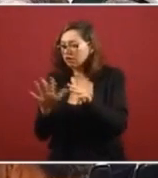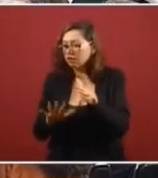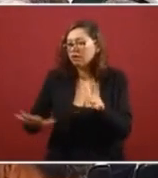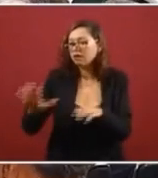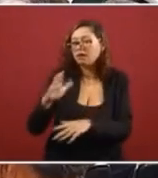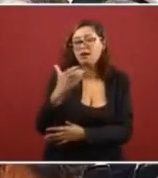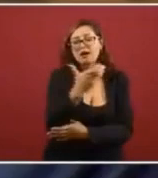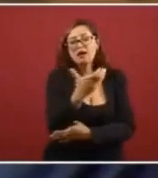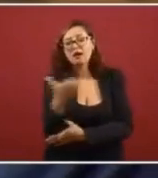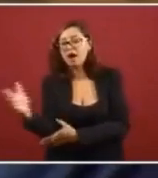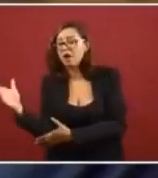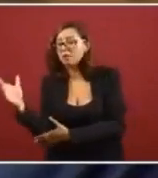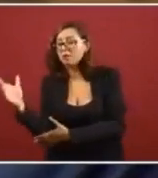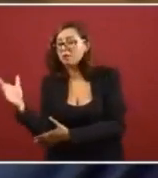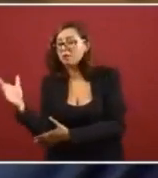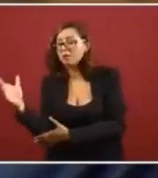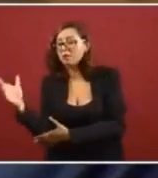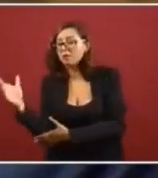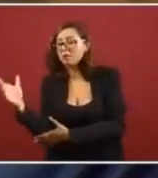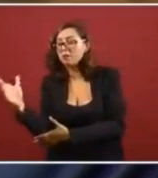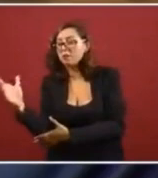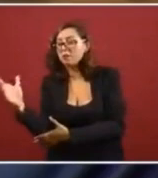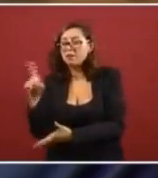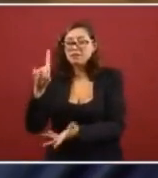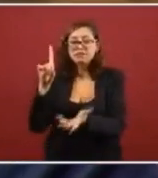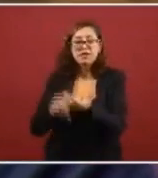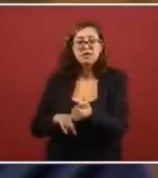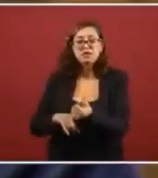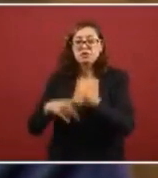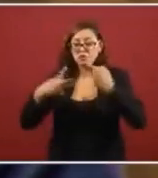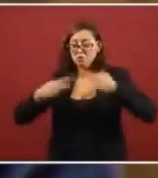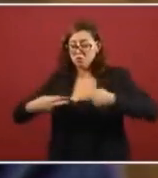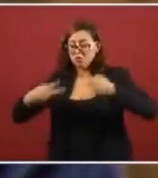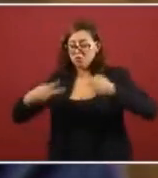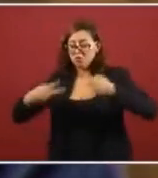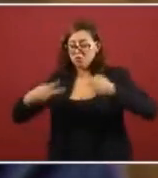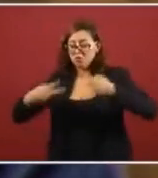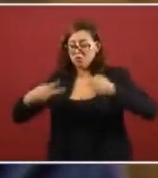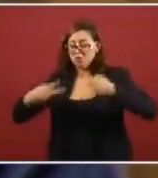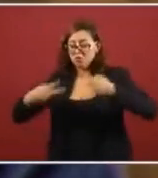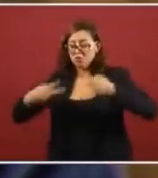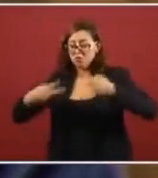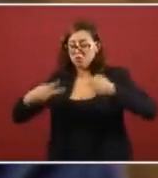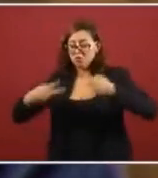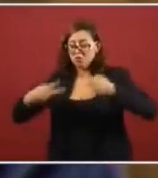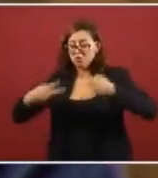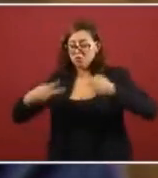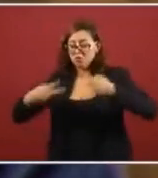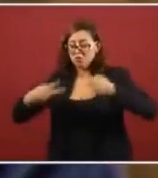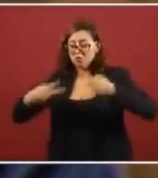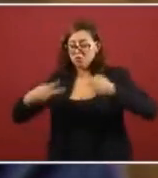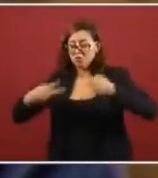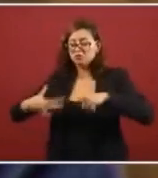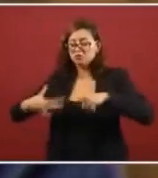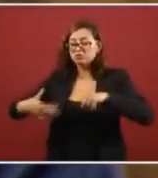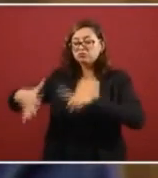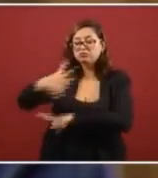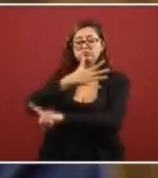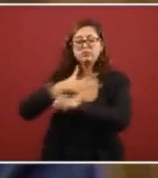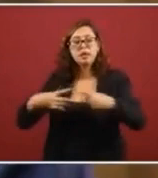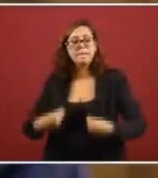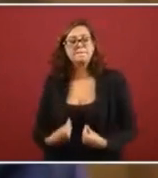there still exists a form of life that is healthy